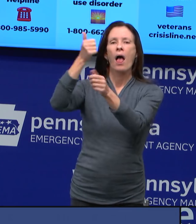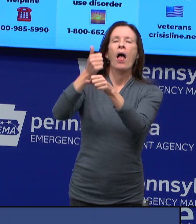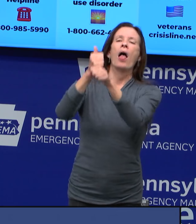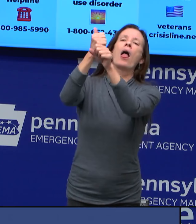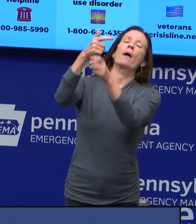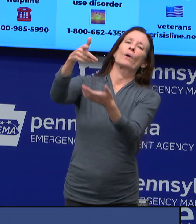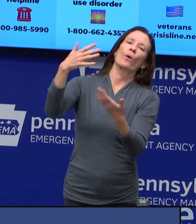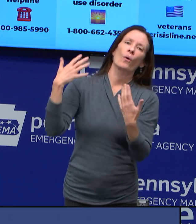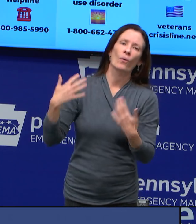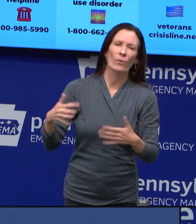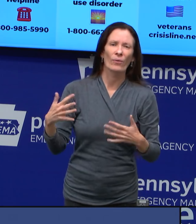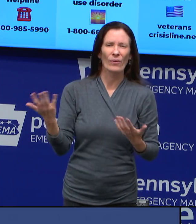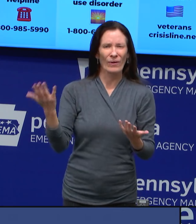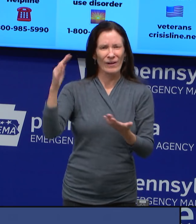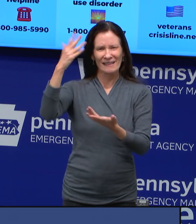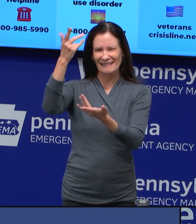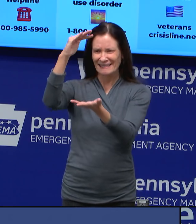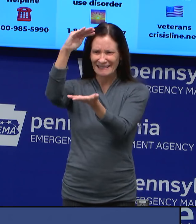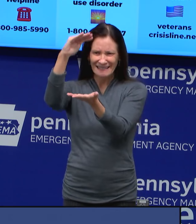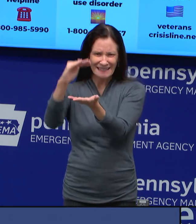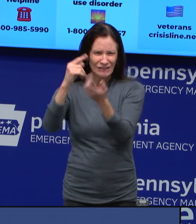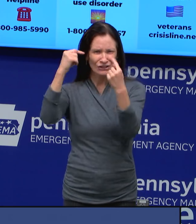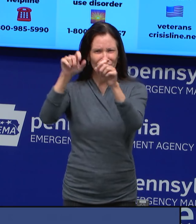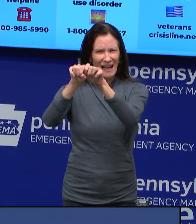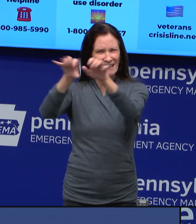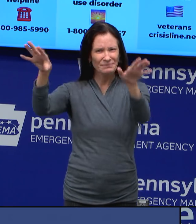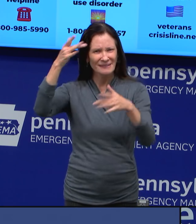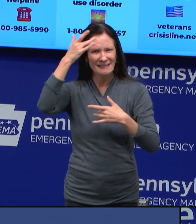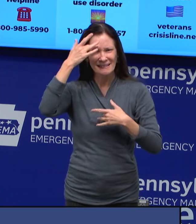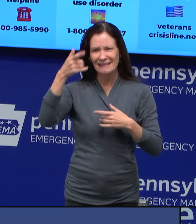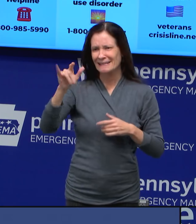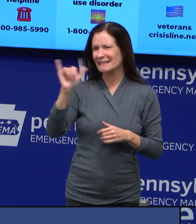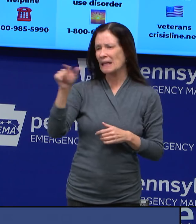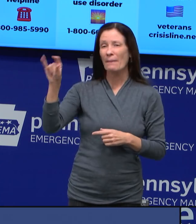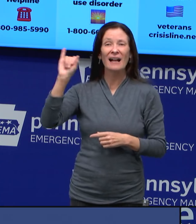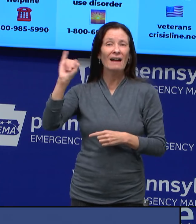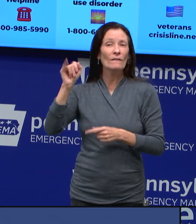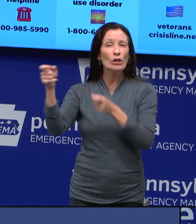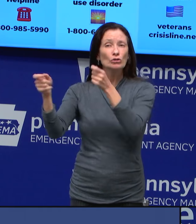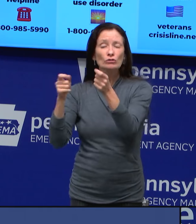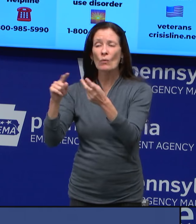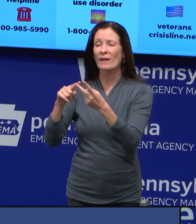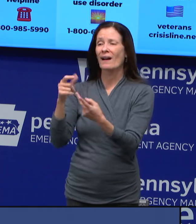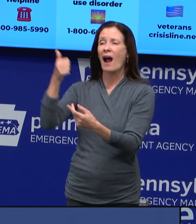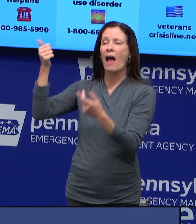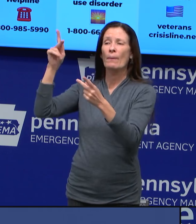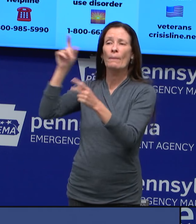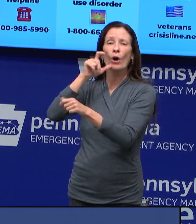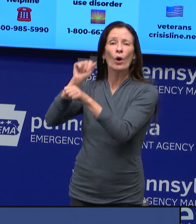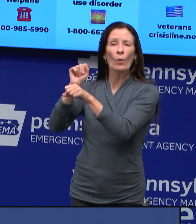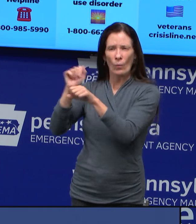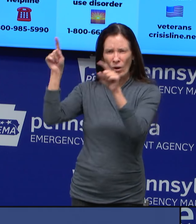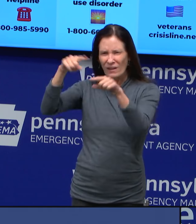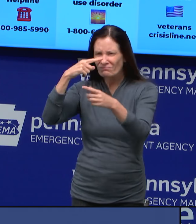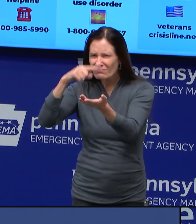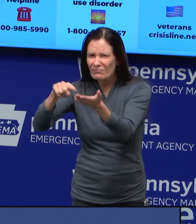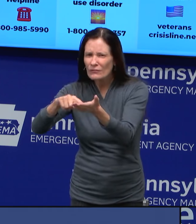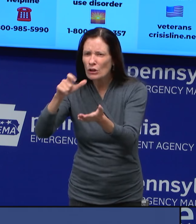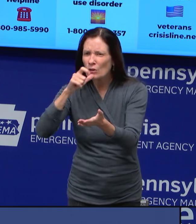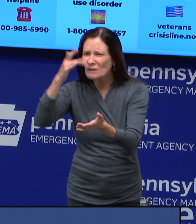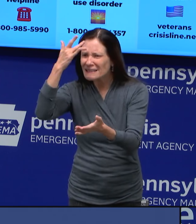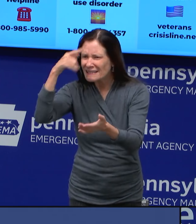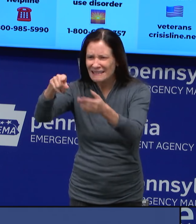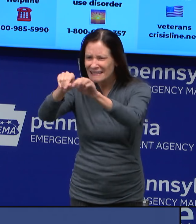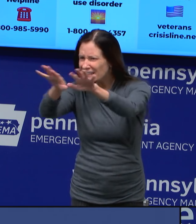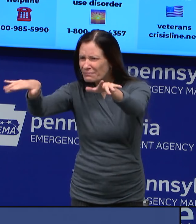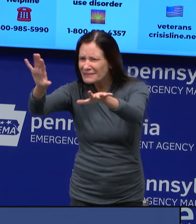and infectious control consults in those settings. We're going over the proper use of personal protective equipment, about cohorting